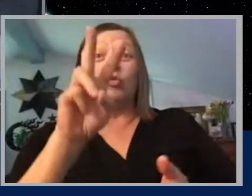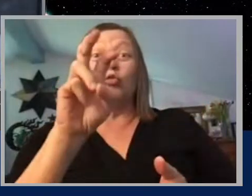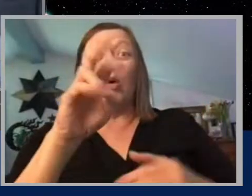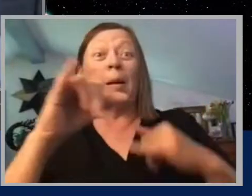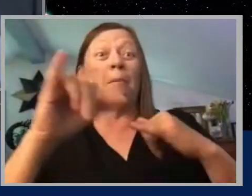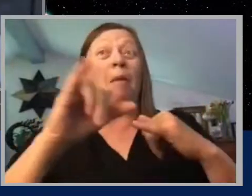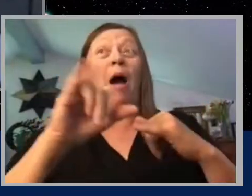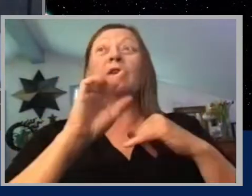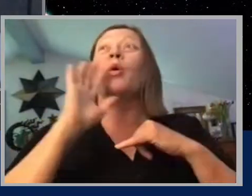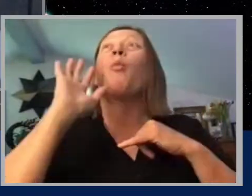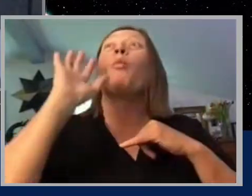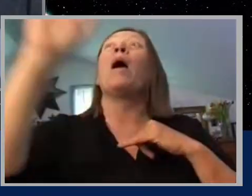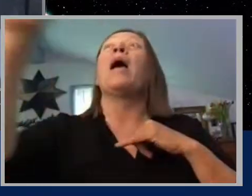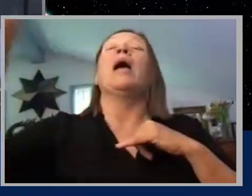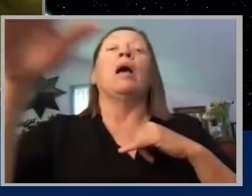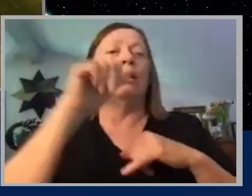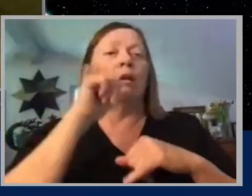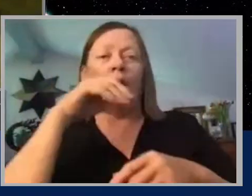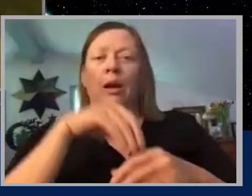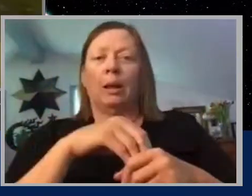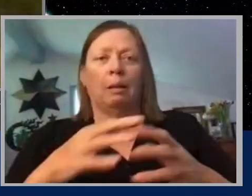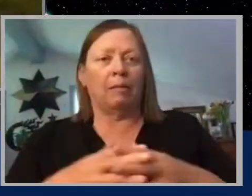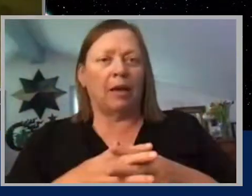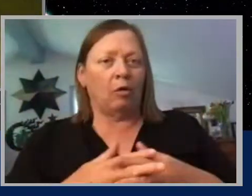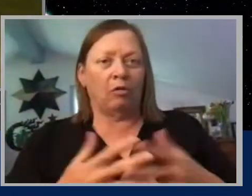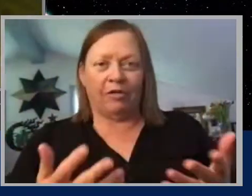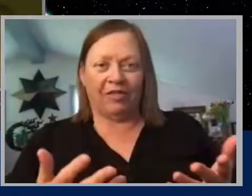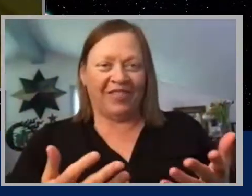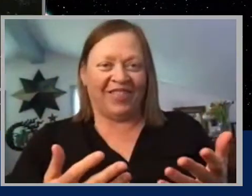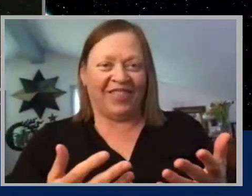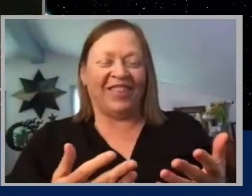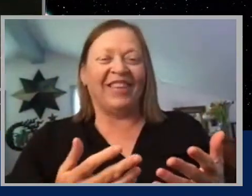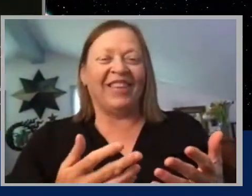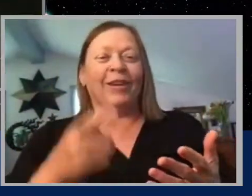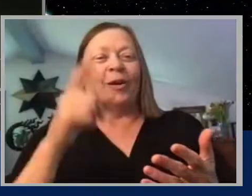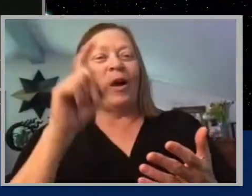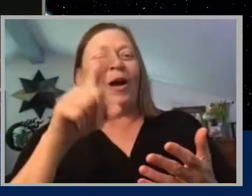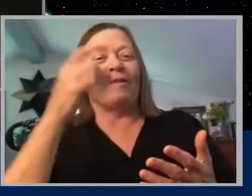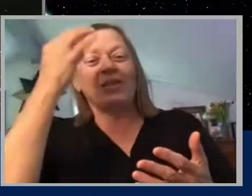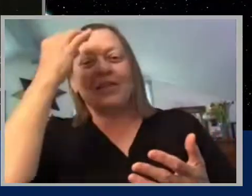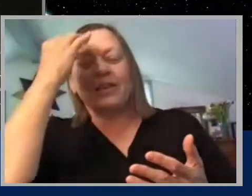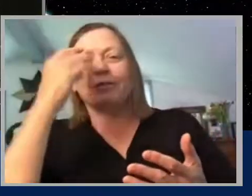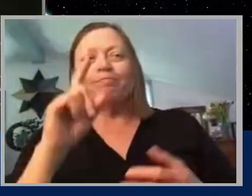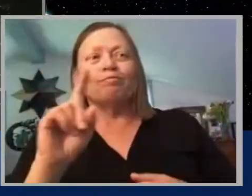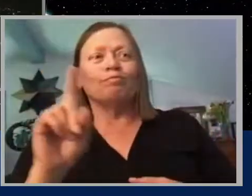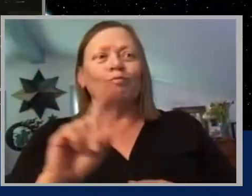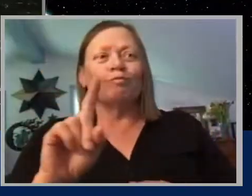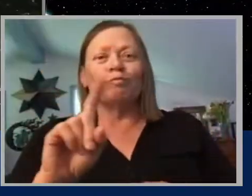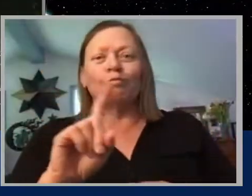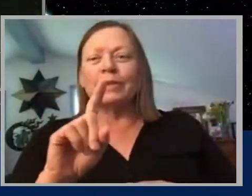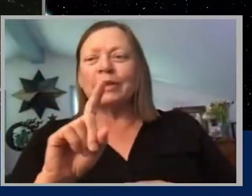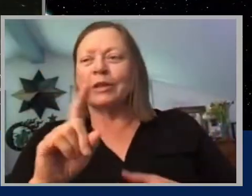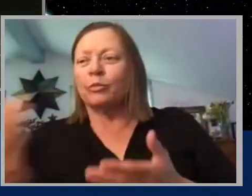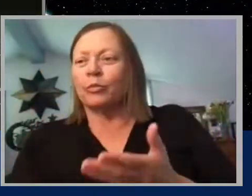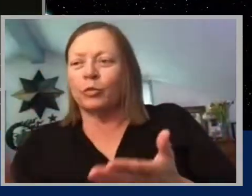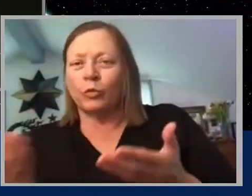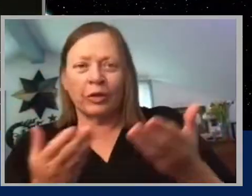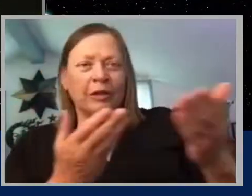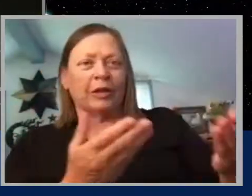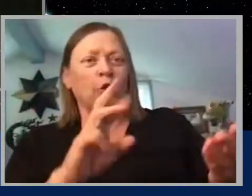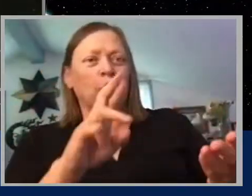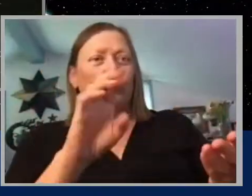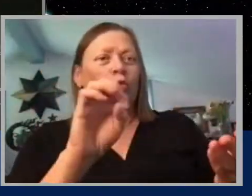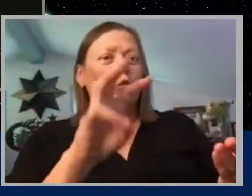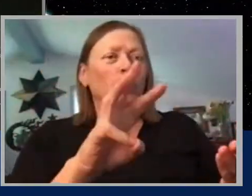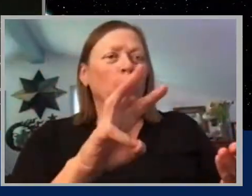think about being able to take care of the crew in case they're incapacitated, they were hurt, or they